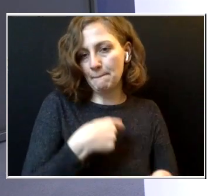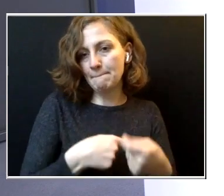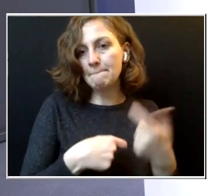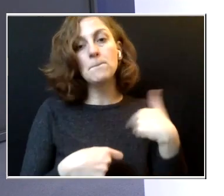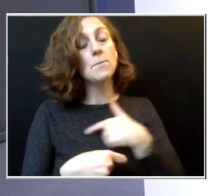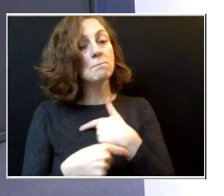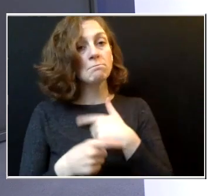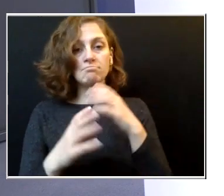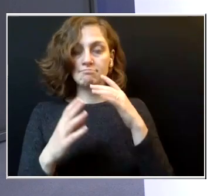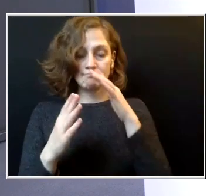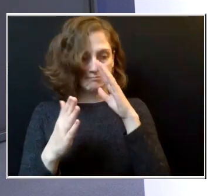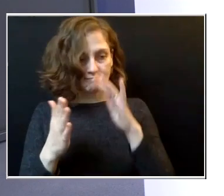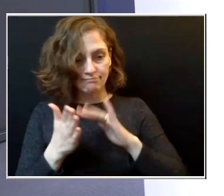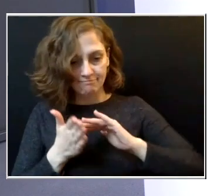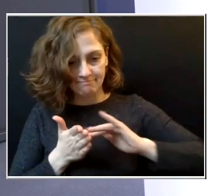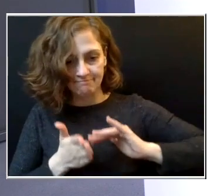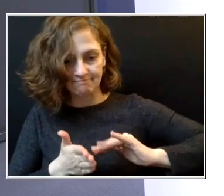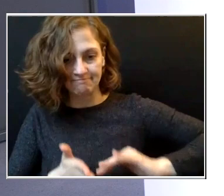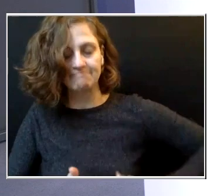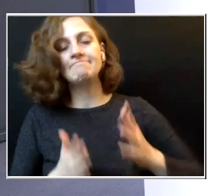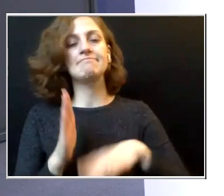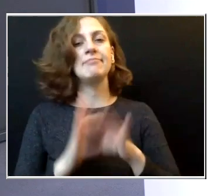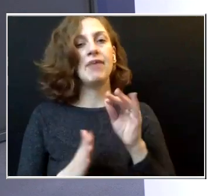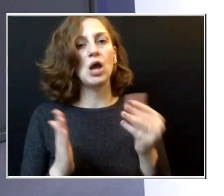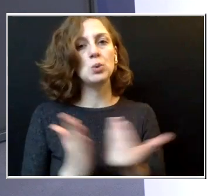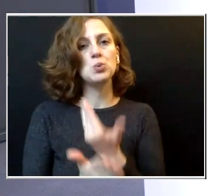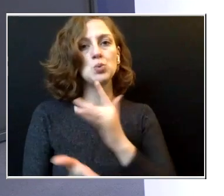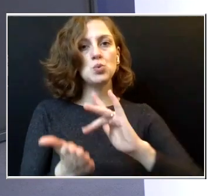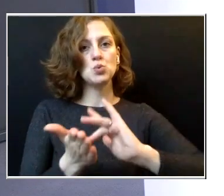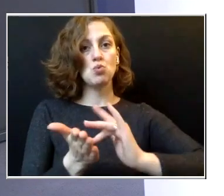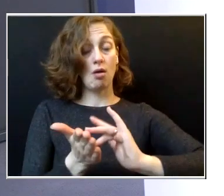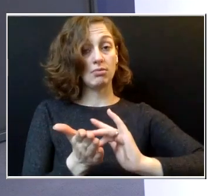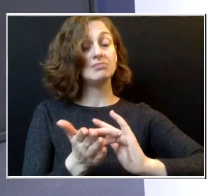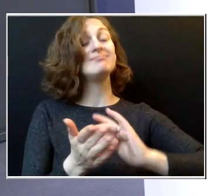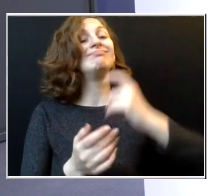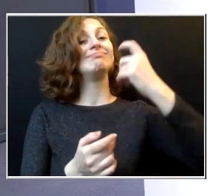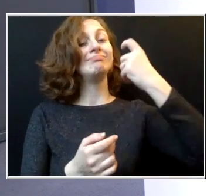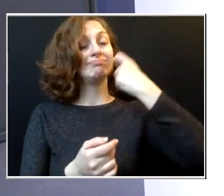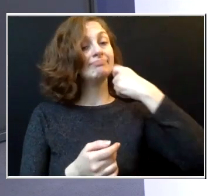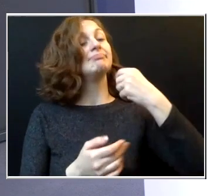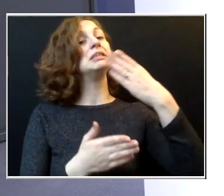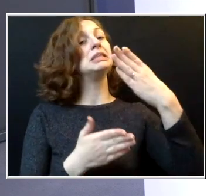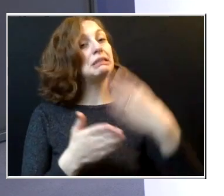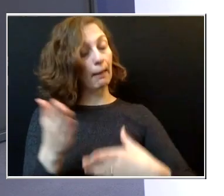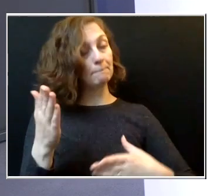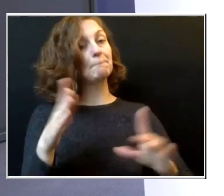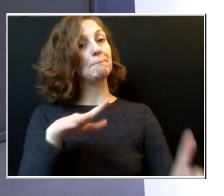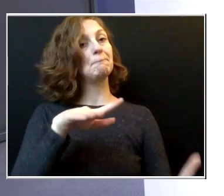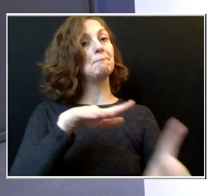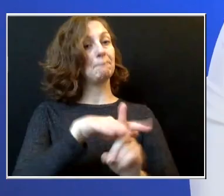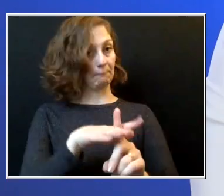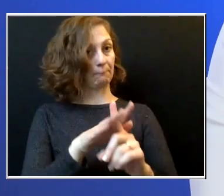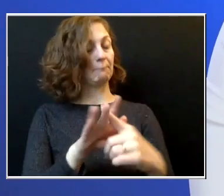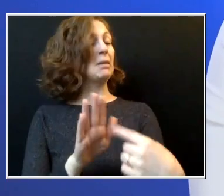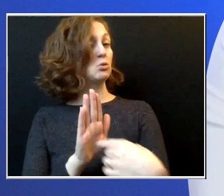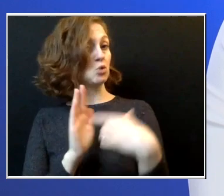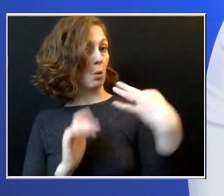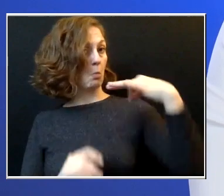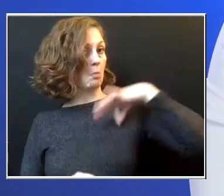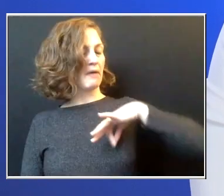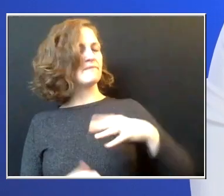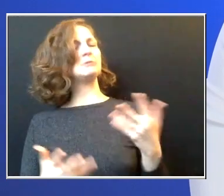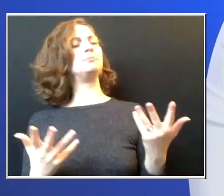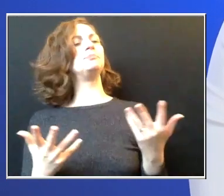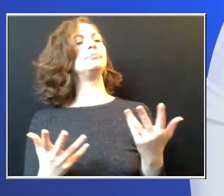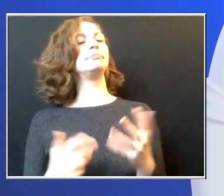that are starting to come out that have been able to show some benefit. Talk to us about those drugs and what kind of difference are they making? So the way we